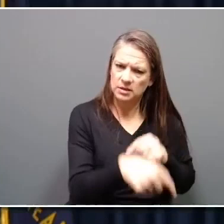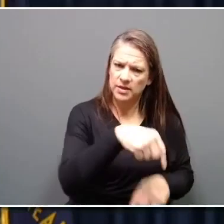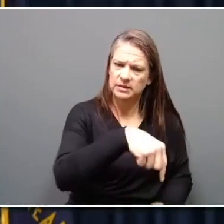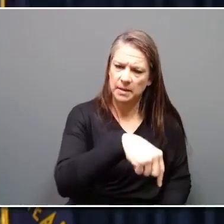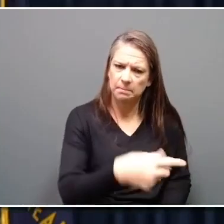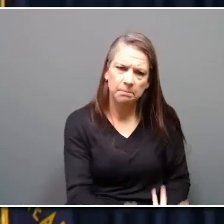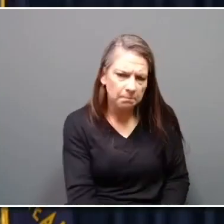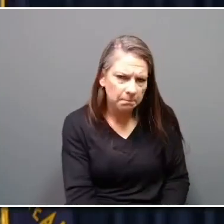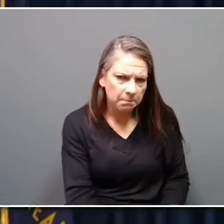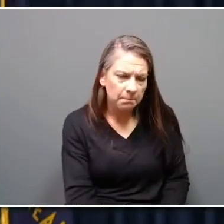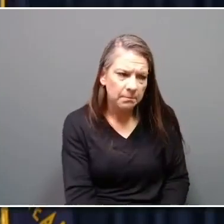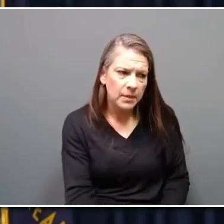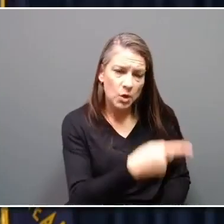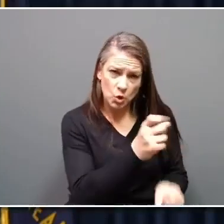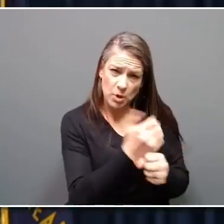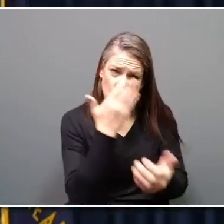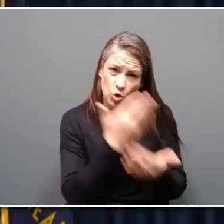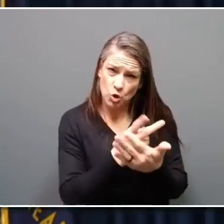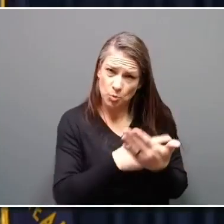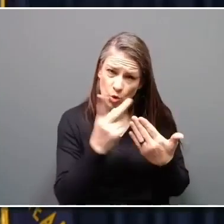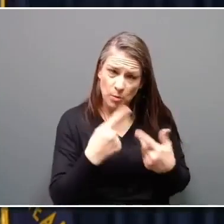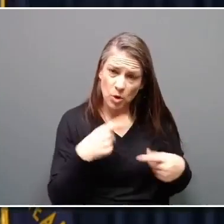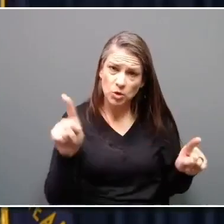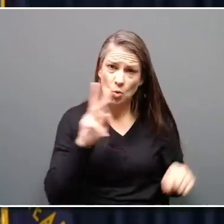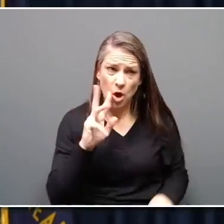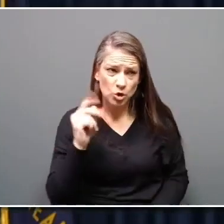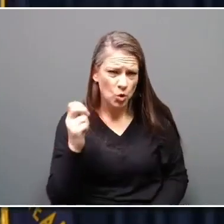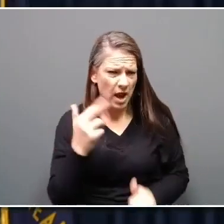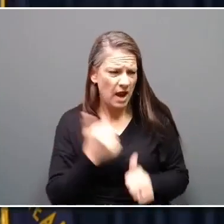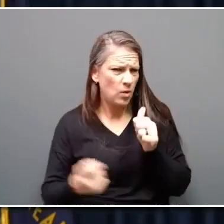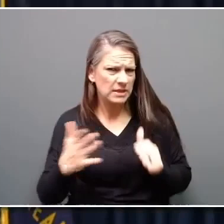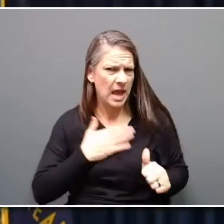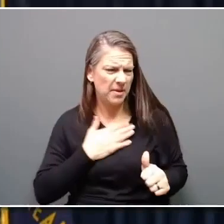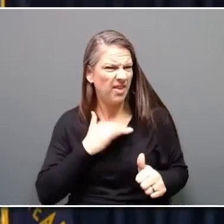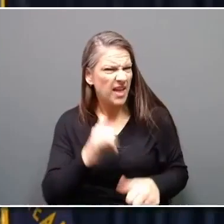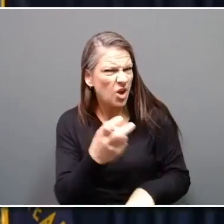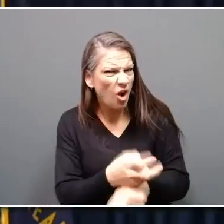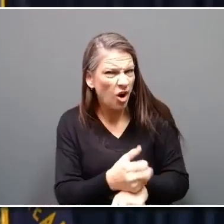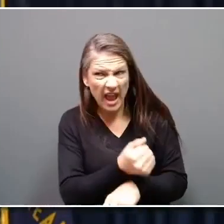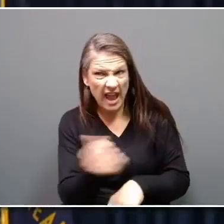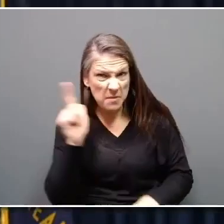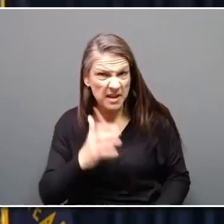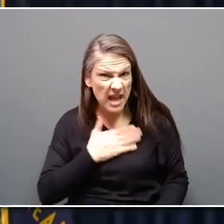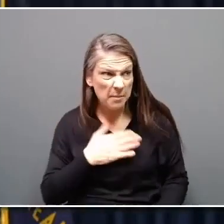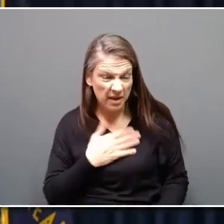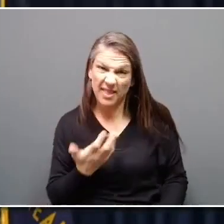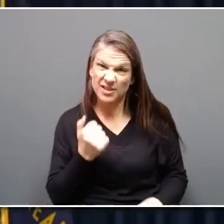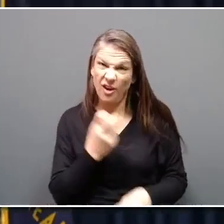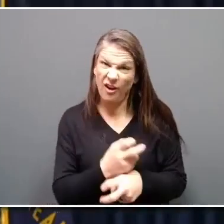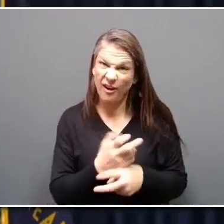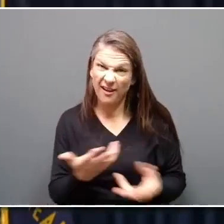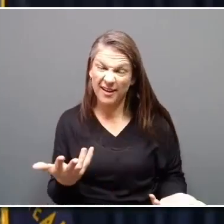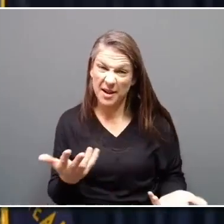you've created a really good program that works well, the water sewer, everybody's happy with. And that's hard. Everybody across the state, and the counties and the cities are